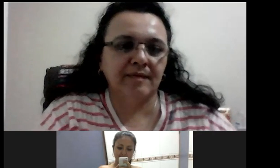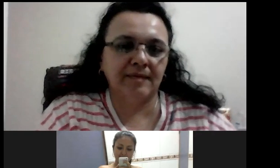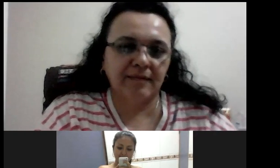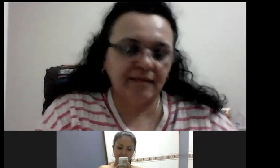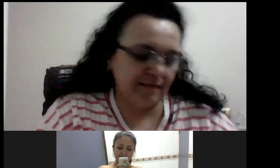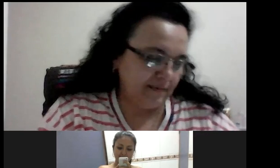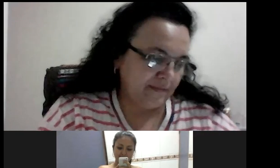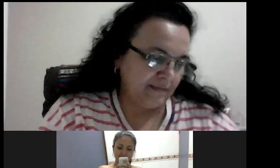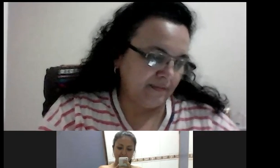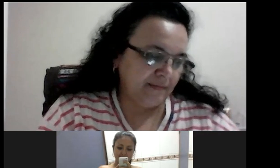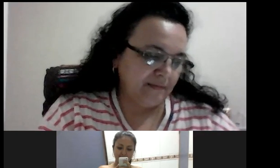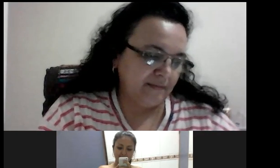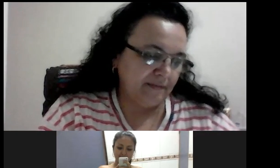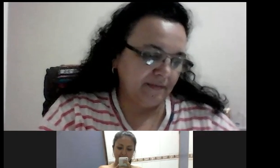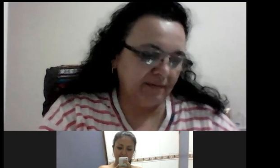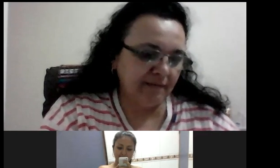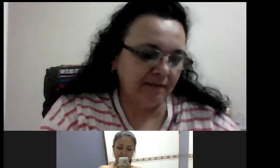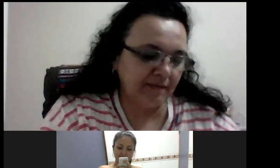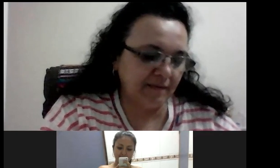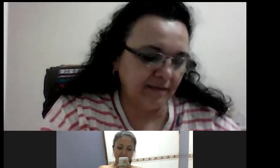Thank you.